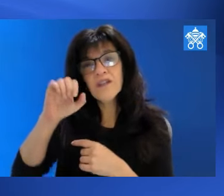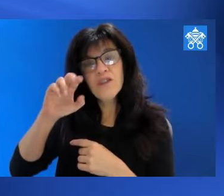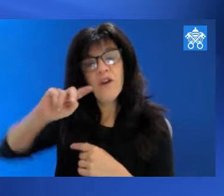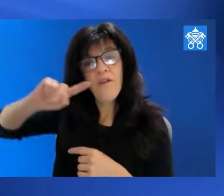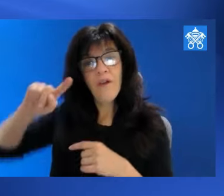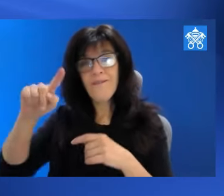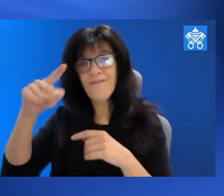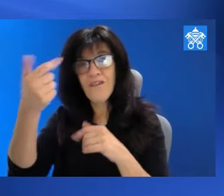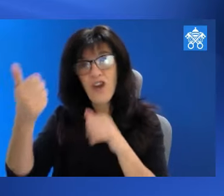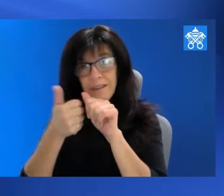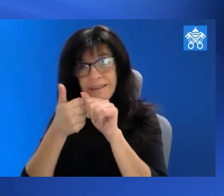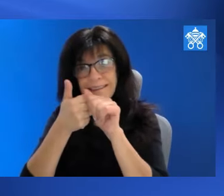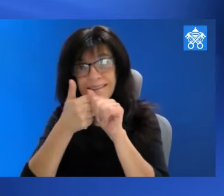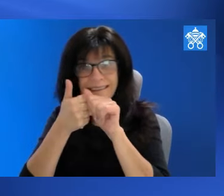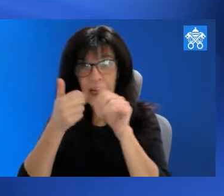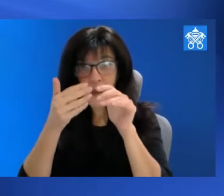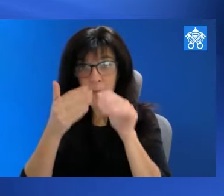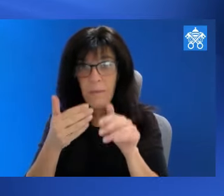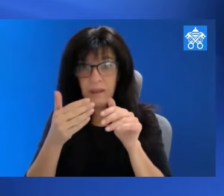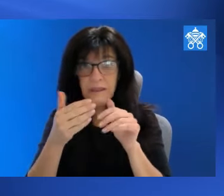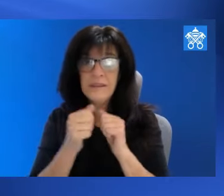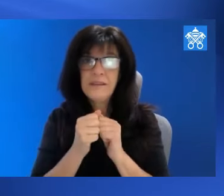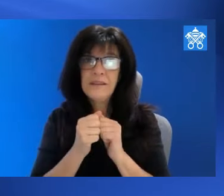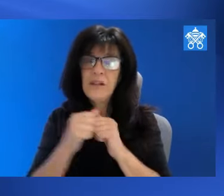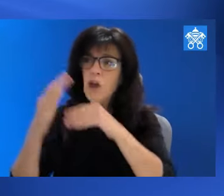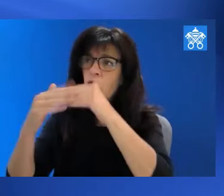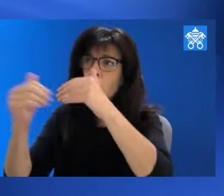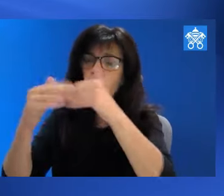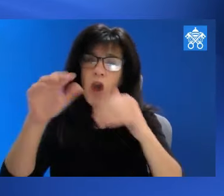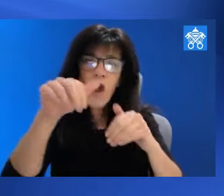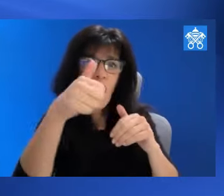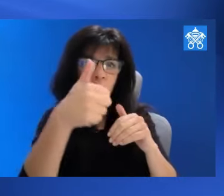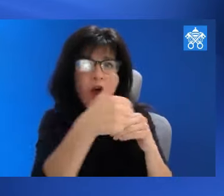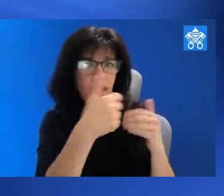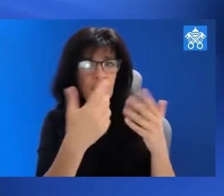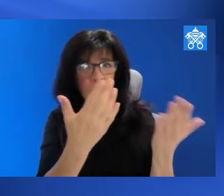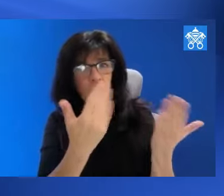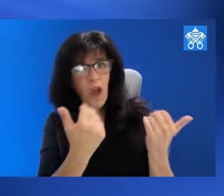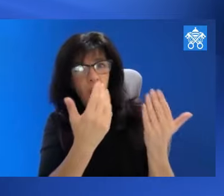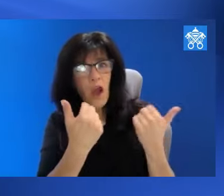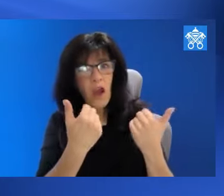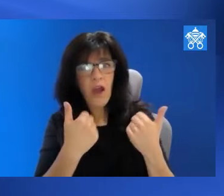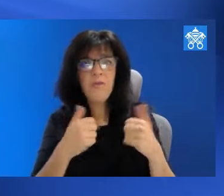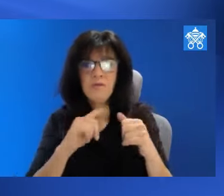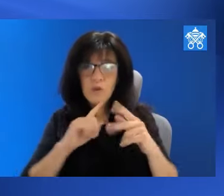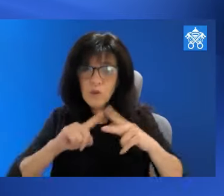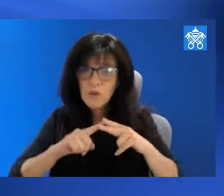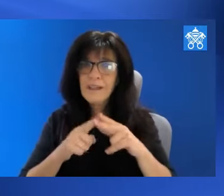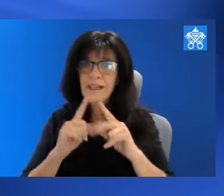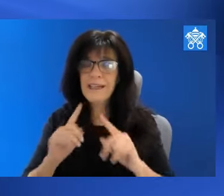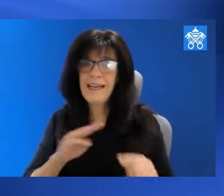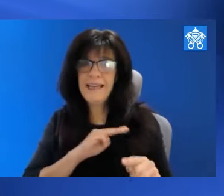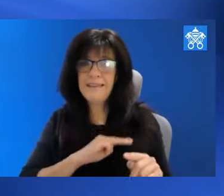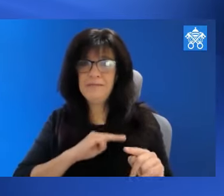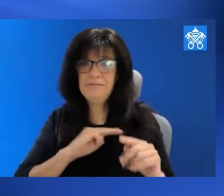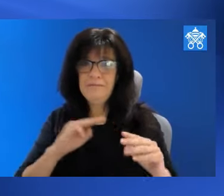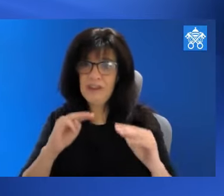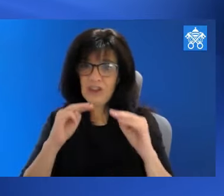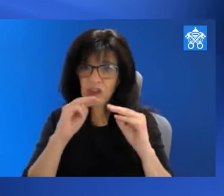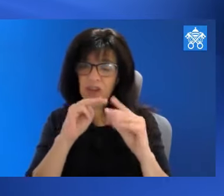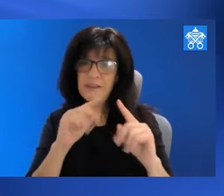Calling others to join his mission is one of the first things Jesus does at the beginning of his public life. He approaches some young